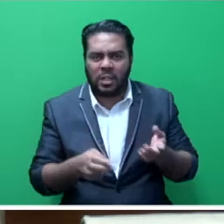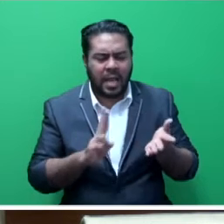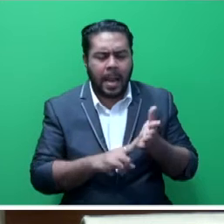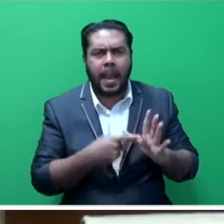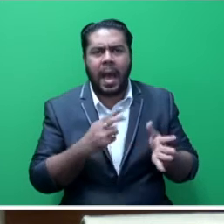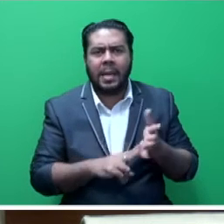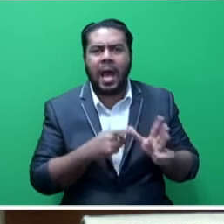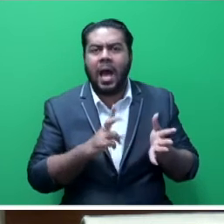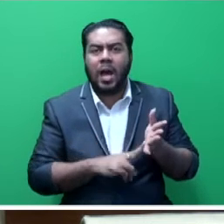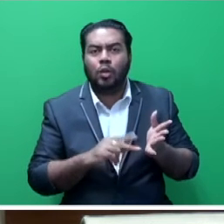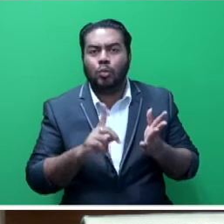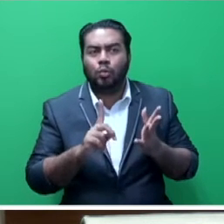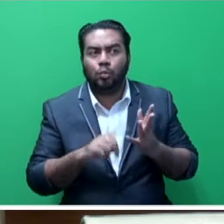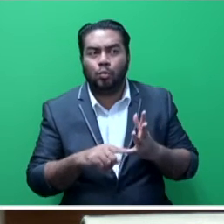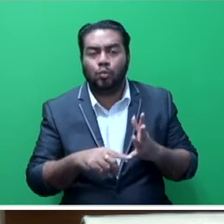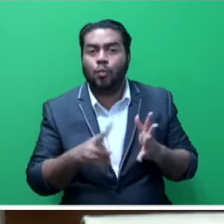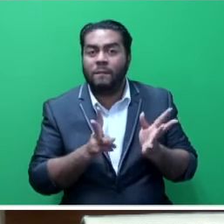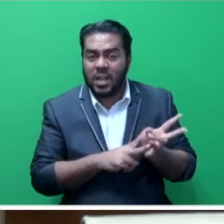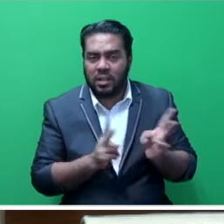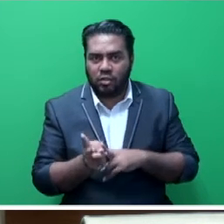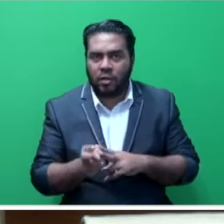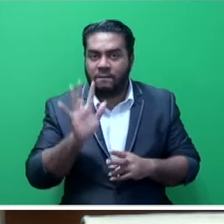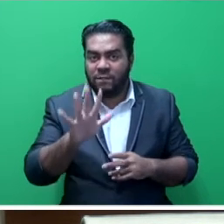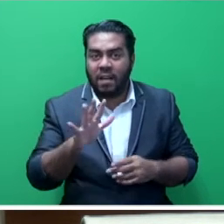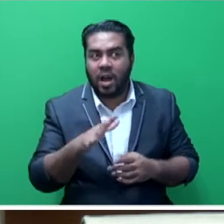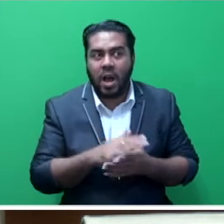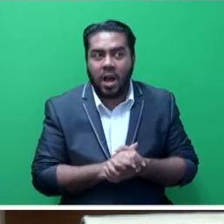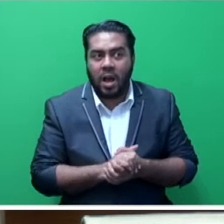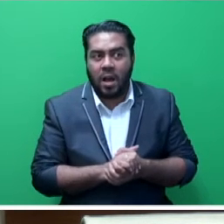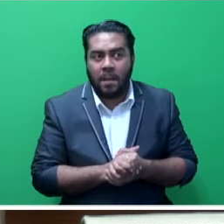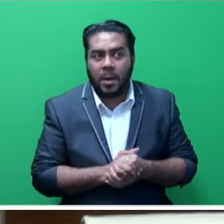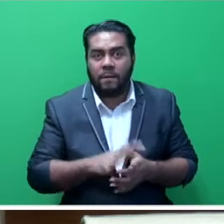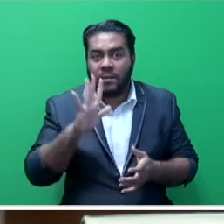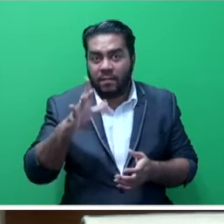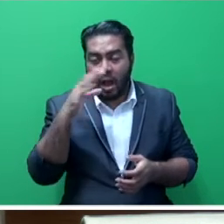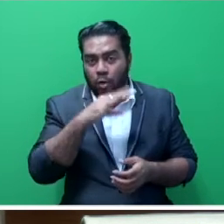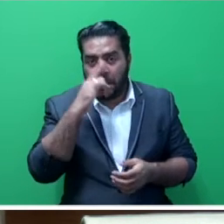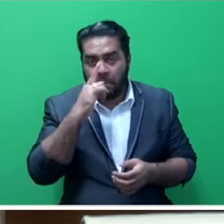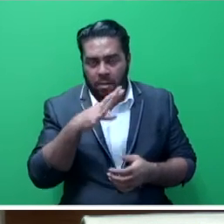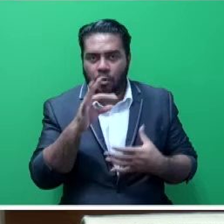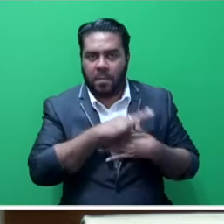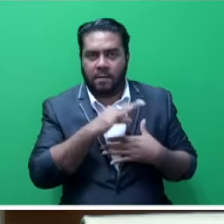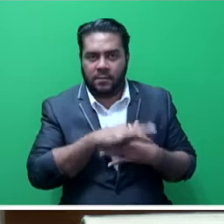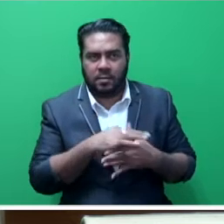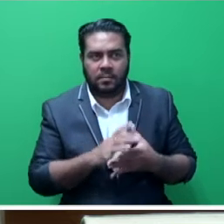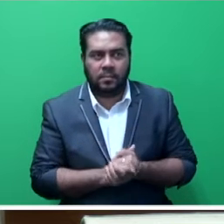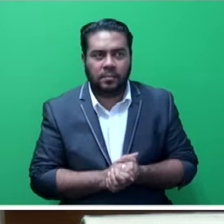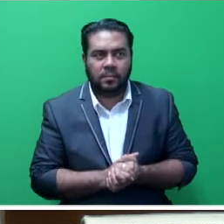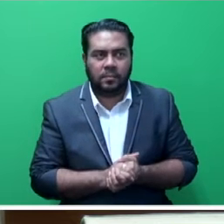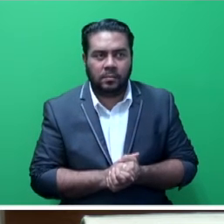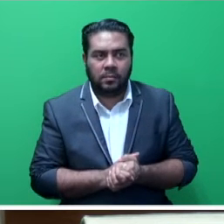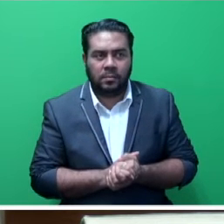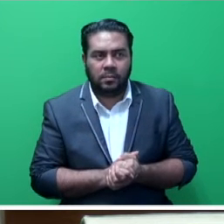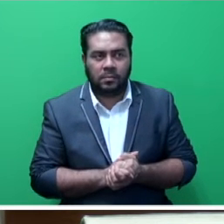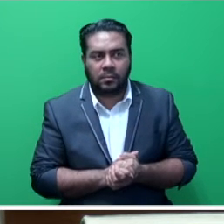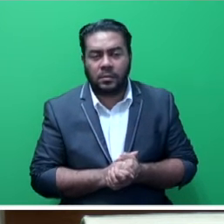entire project. 500 meters we have to construct in total. About 500 people are supposed to benefit. So 20% complete in